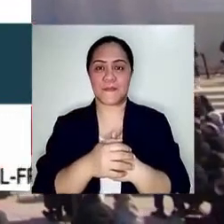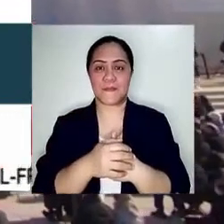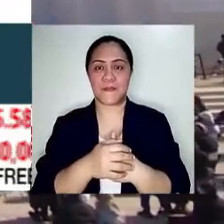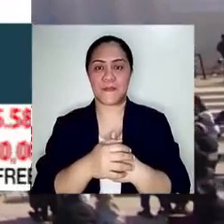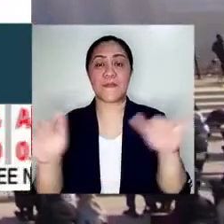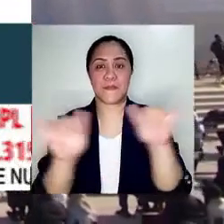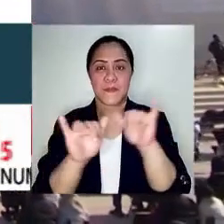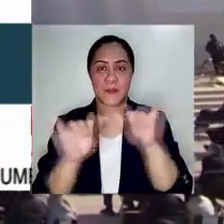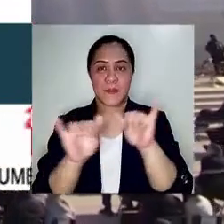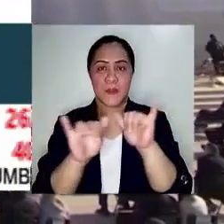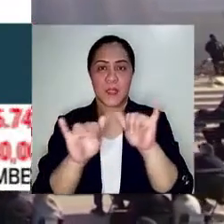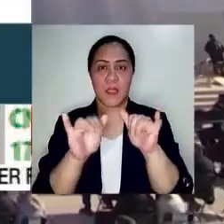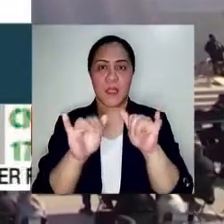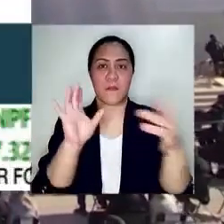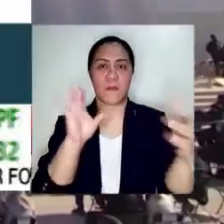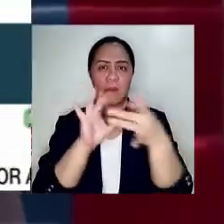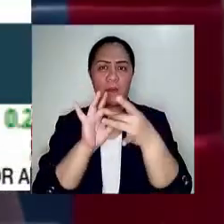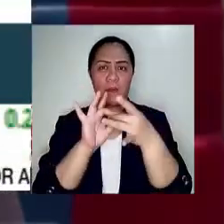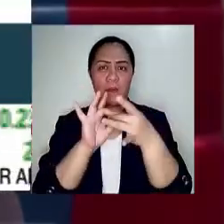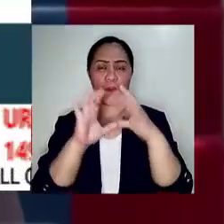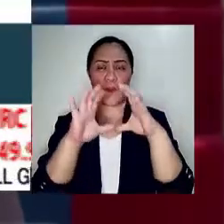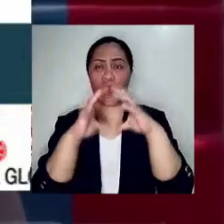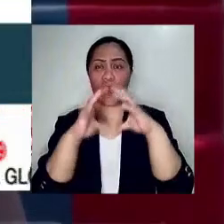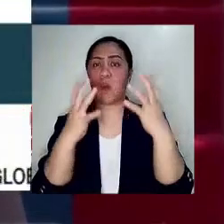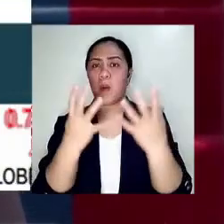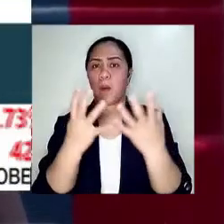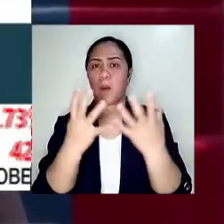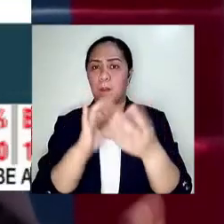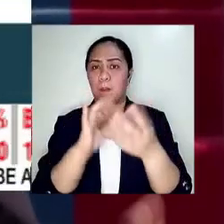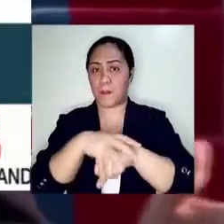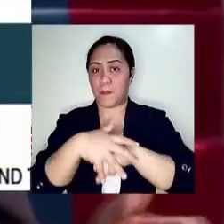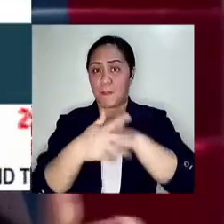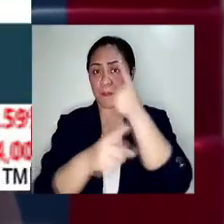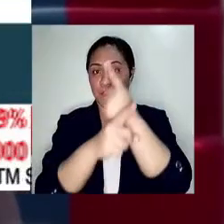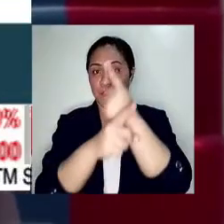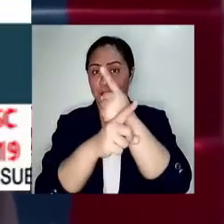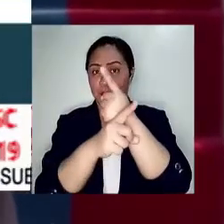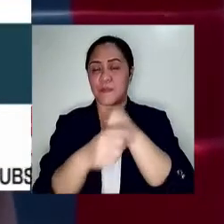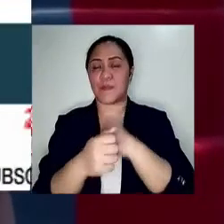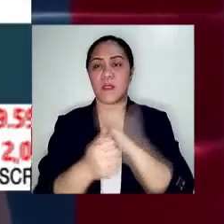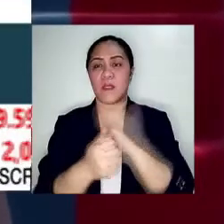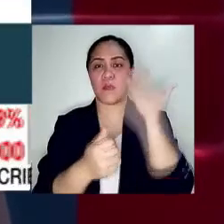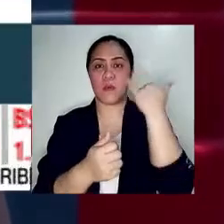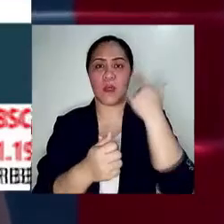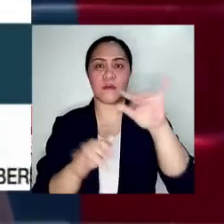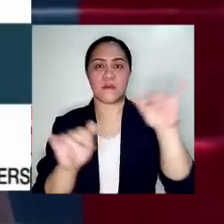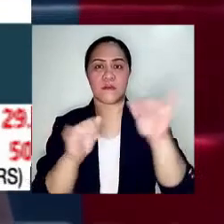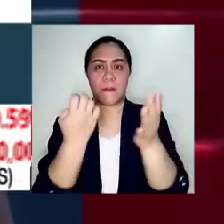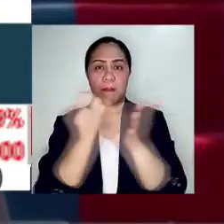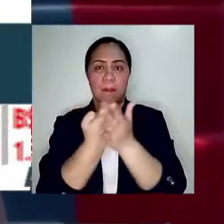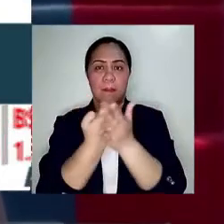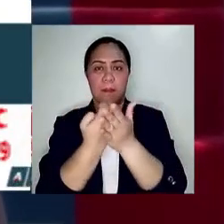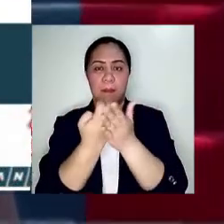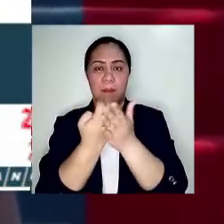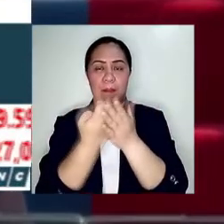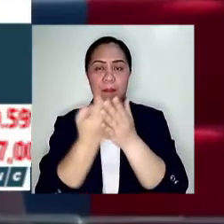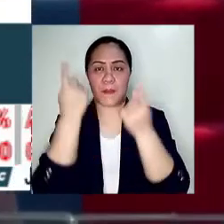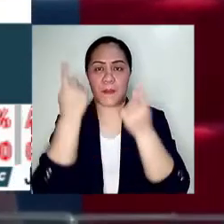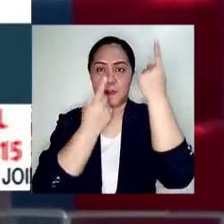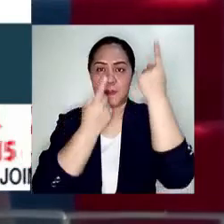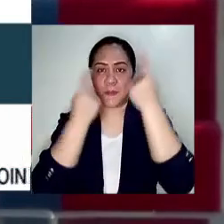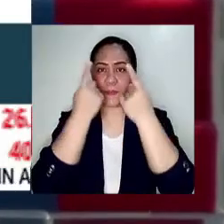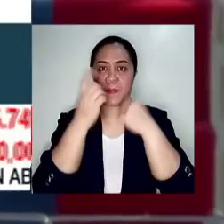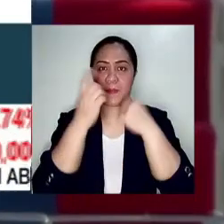with a global pandemic. We will deal with the economic consequences, the global economic